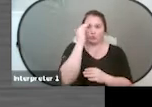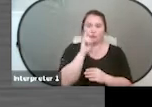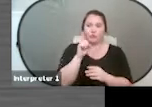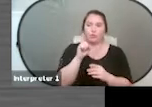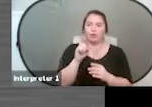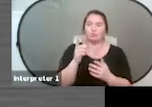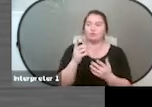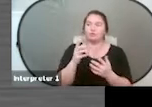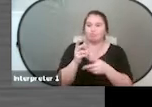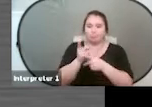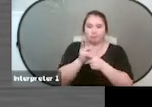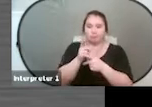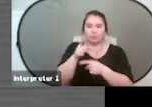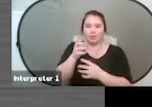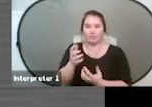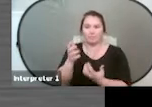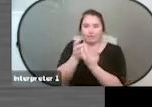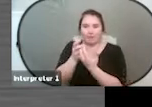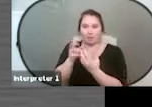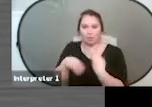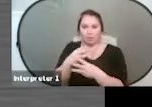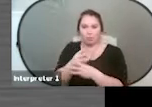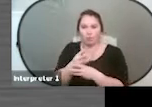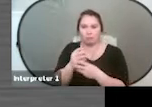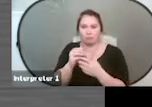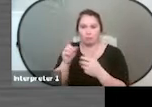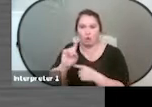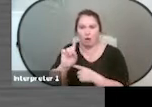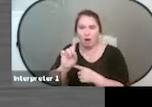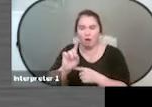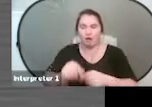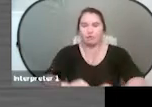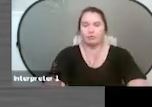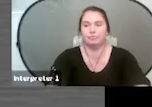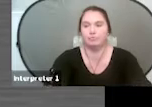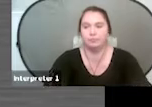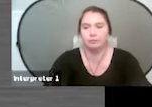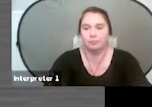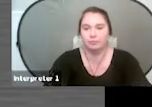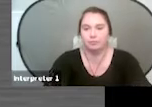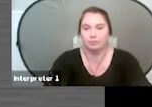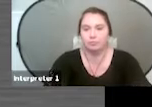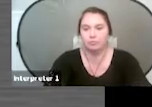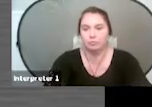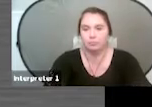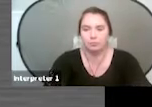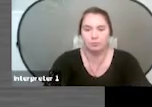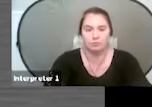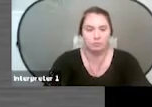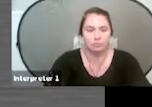then ultimately, of course, hopefully this leads to our students being informed citizens.